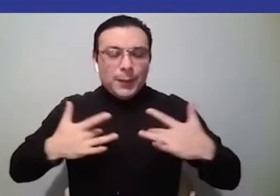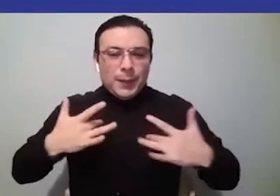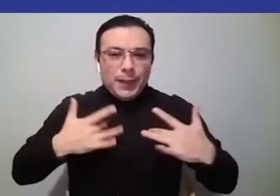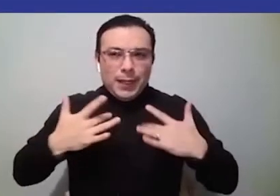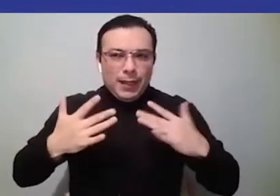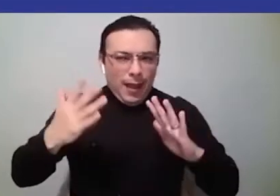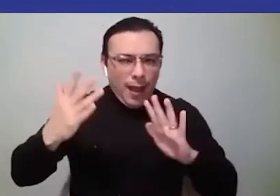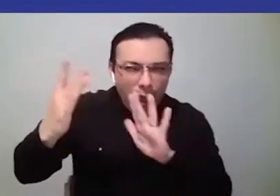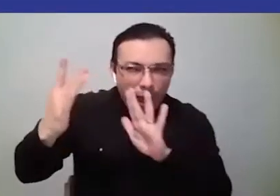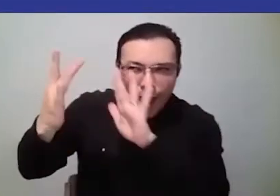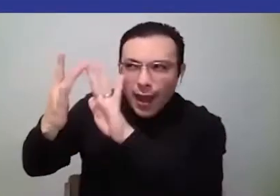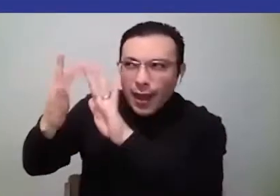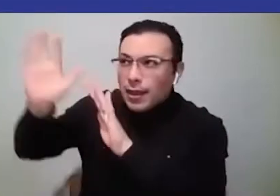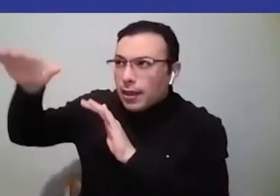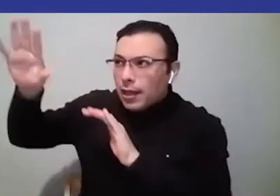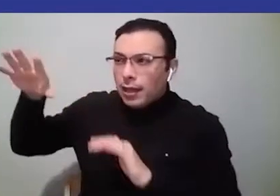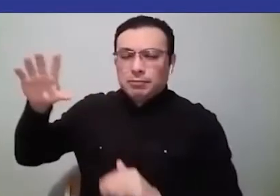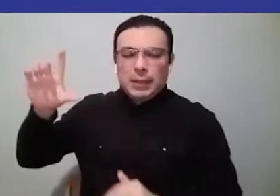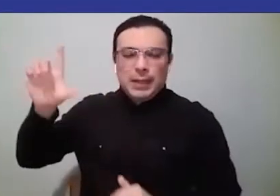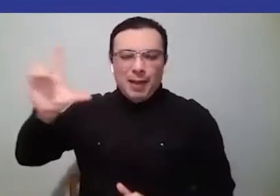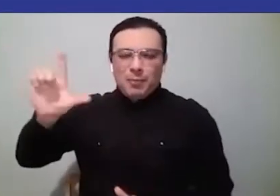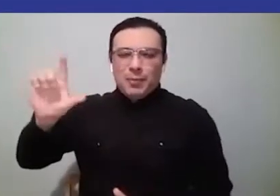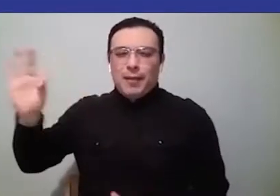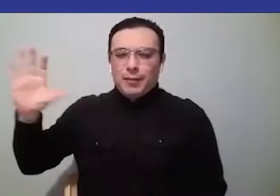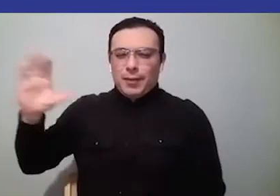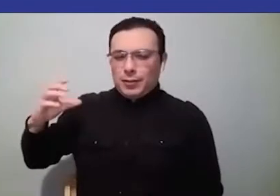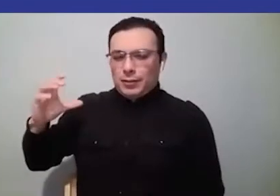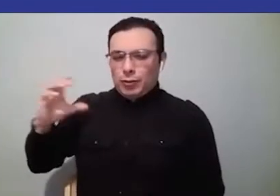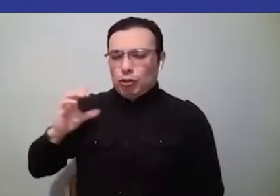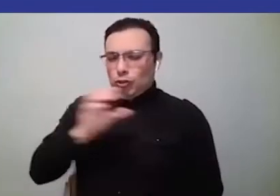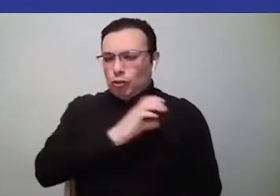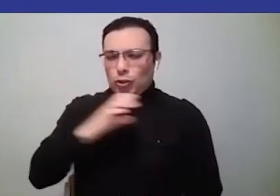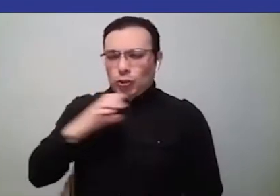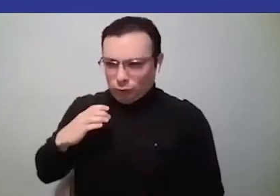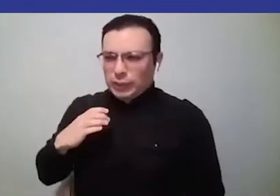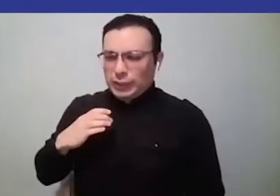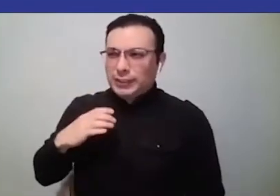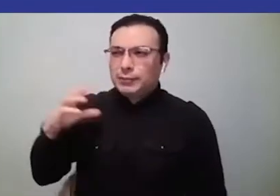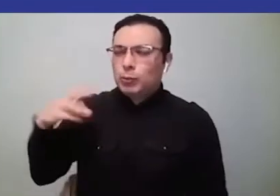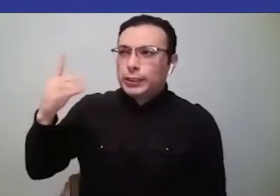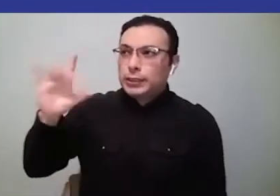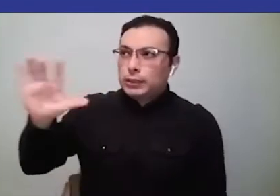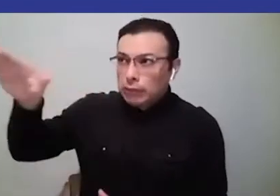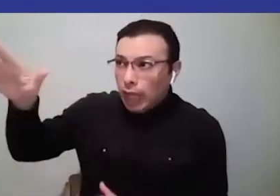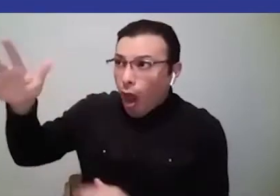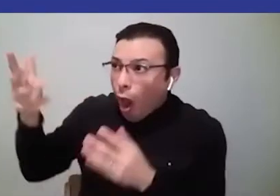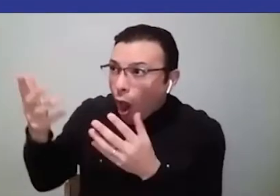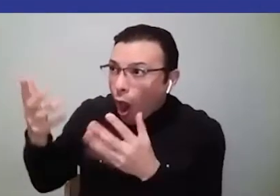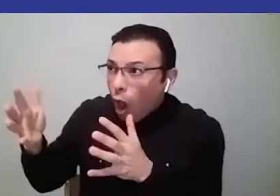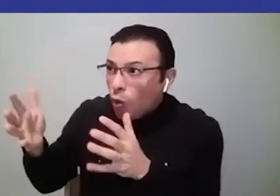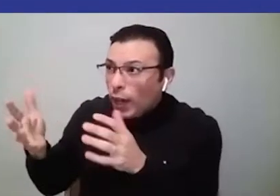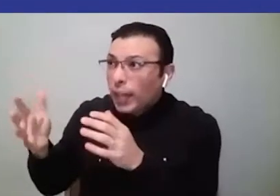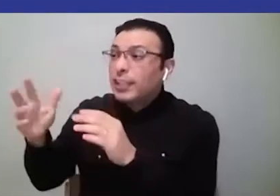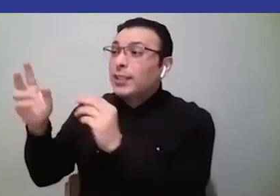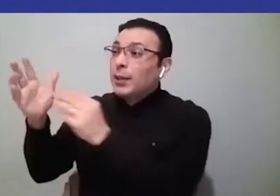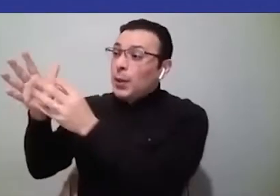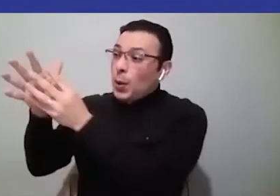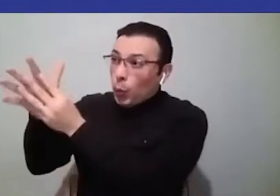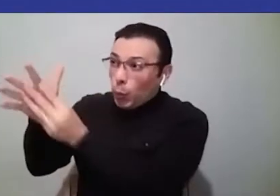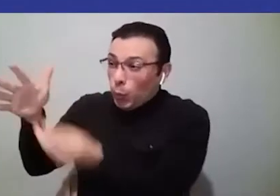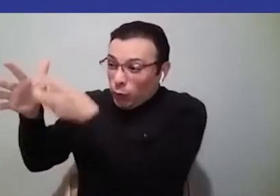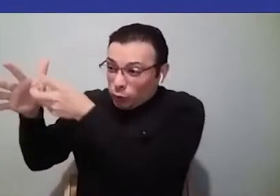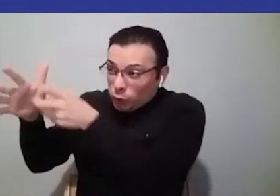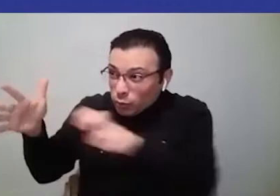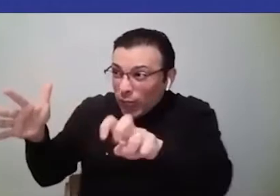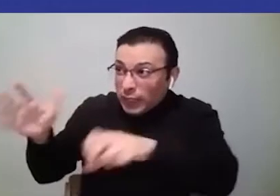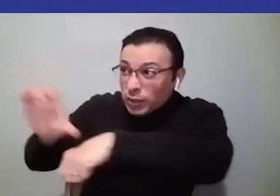this digitized, because there's only a certain number of recordings that had been digitized at that point. So they got back